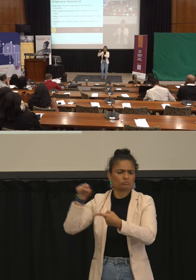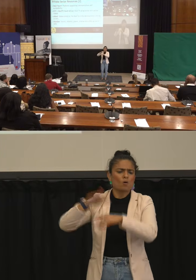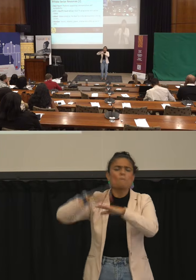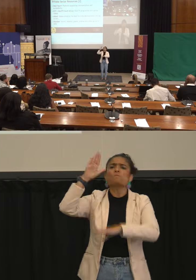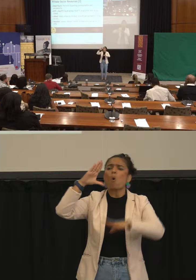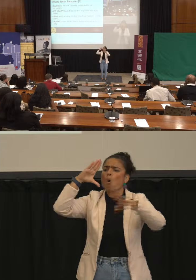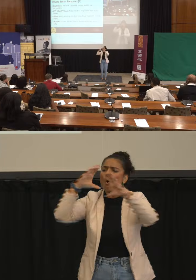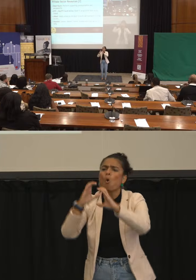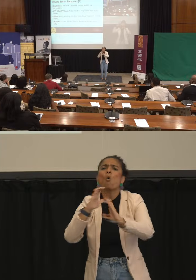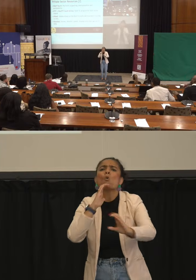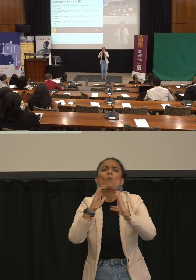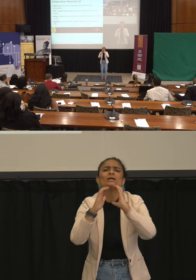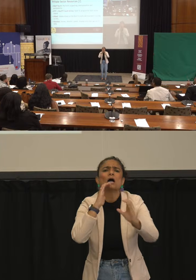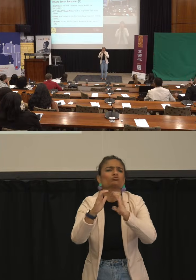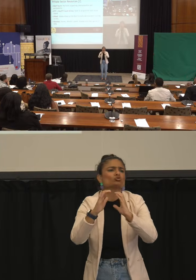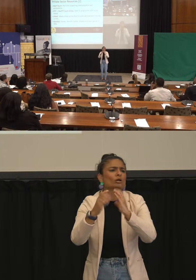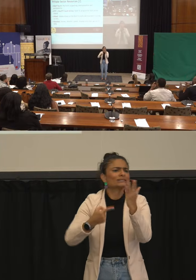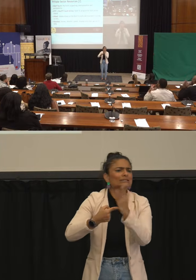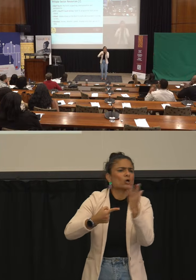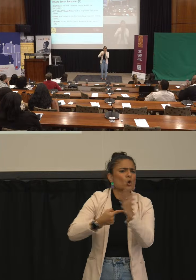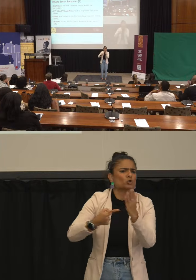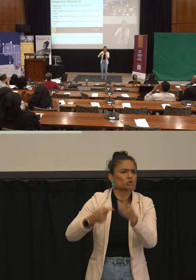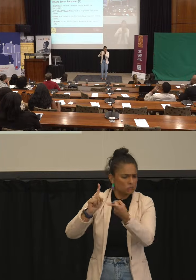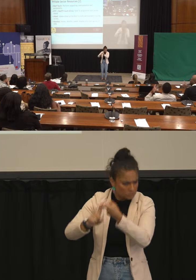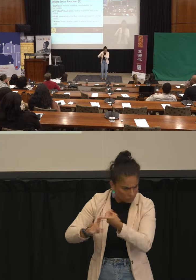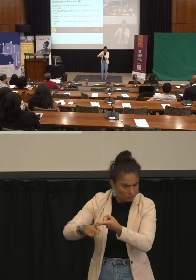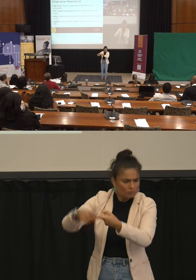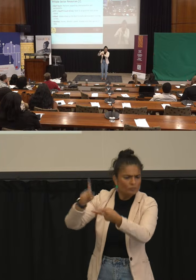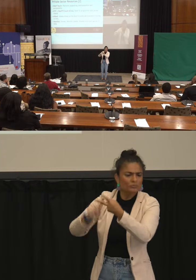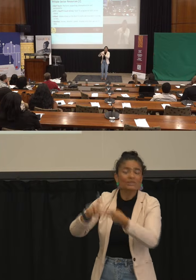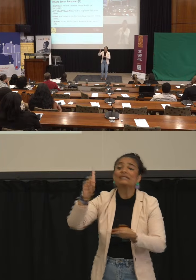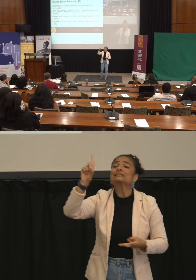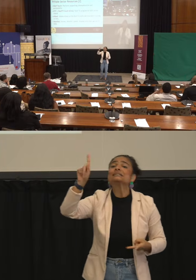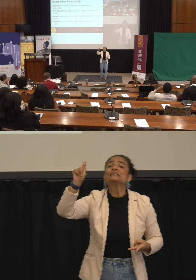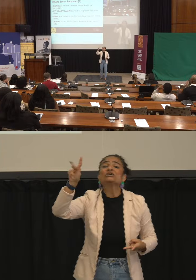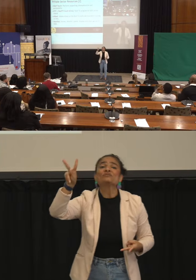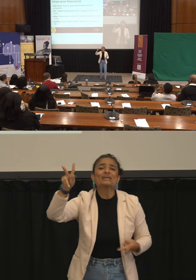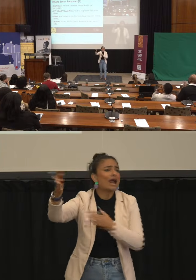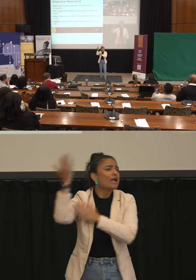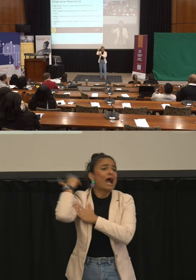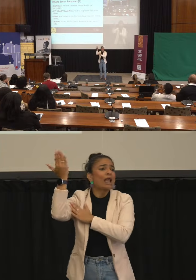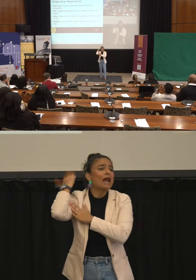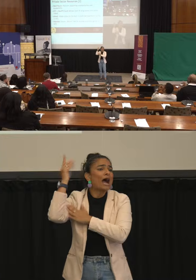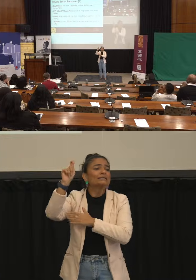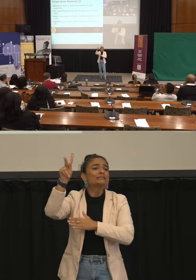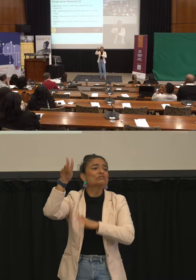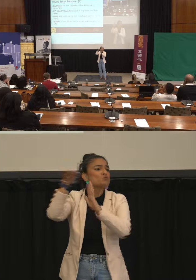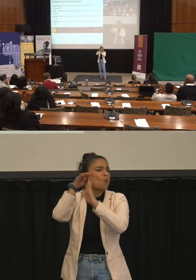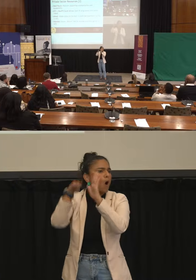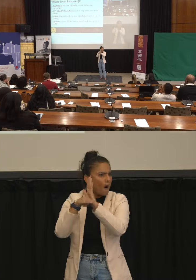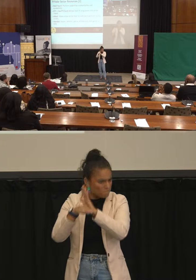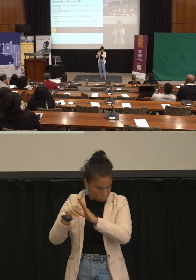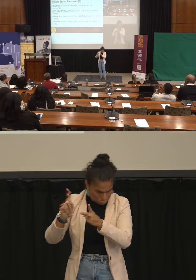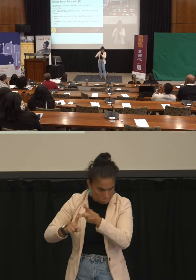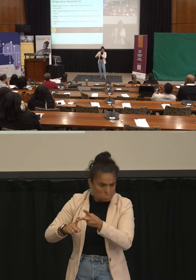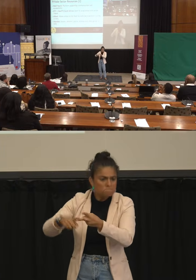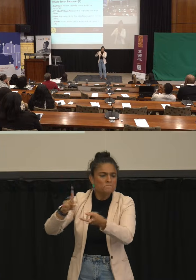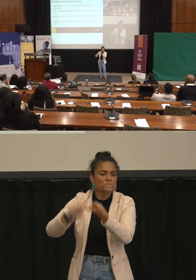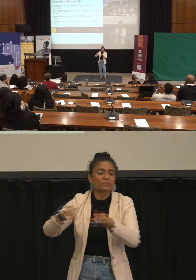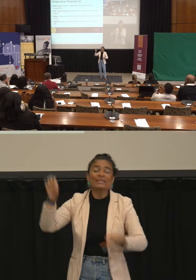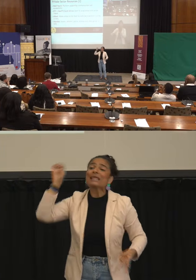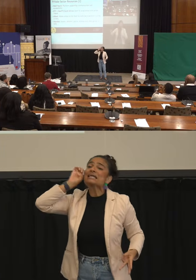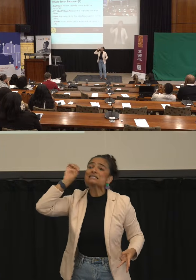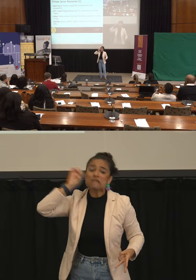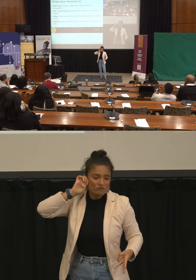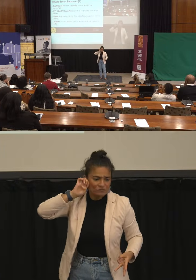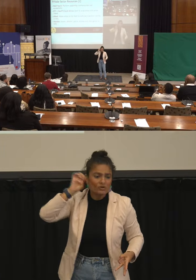We also have DeafTouch. It's a platform that supports communication and accessibility. We used to have DTV, I think you